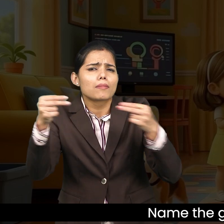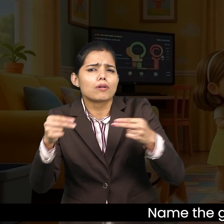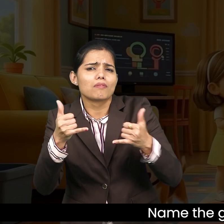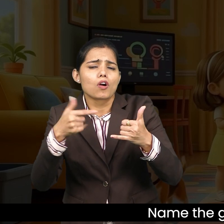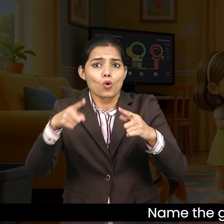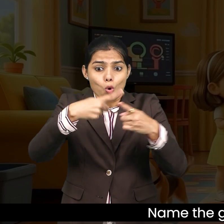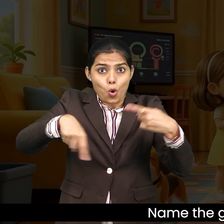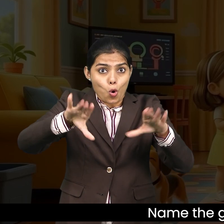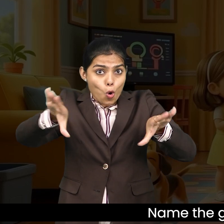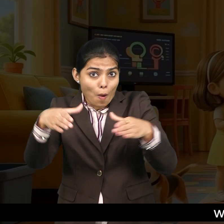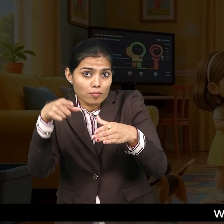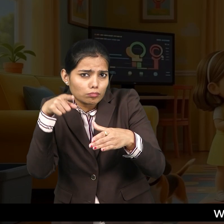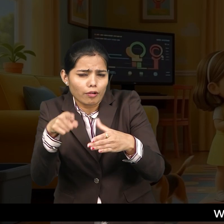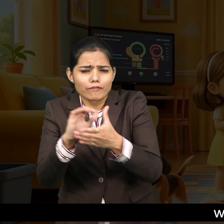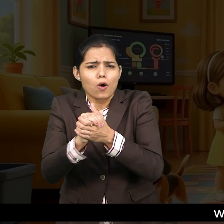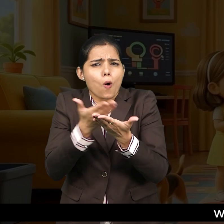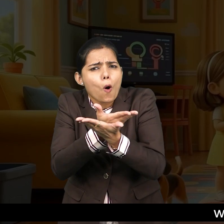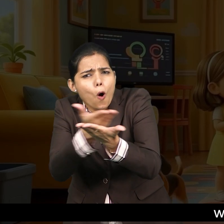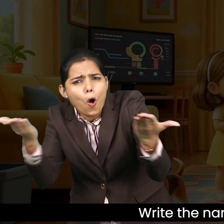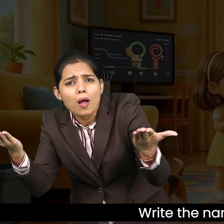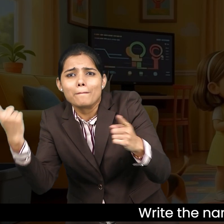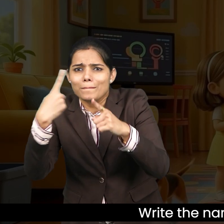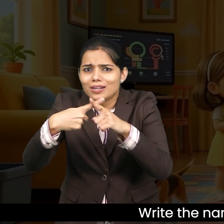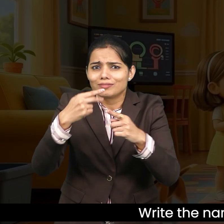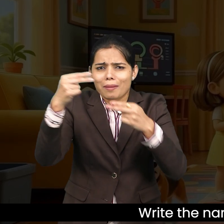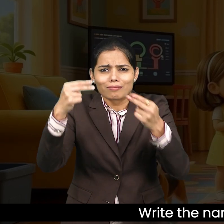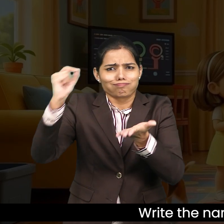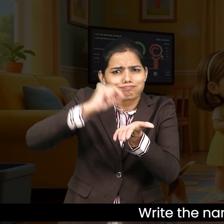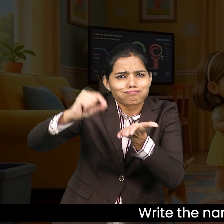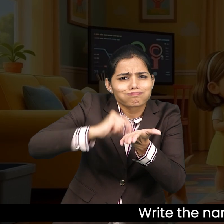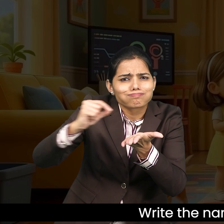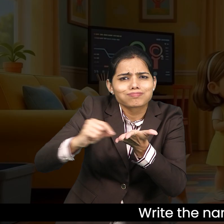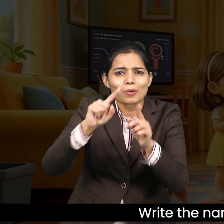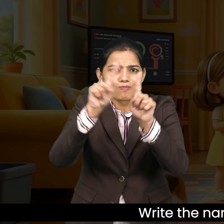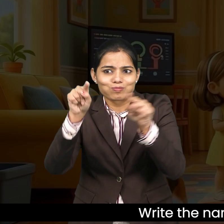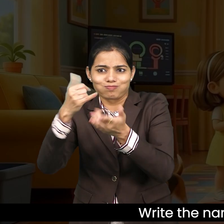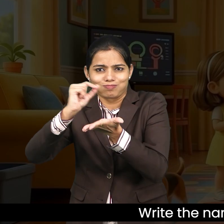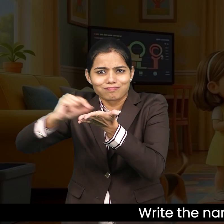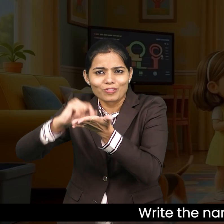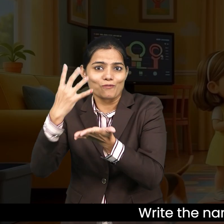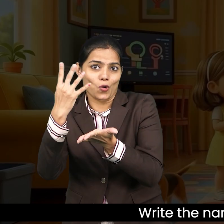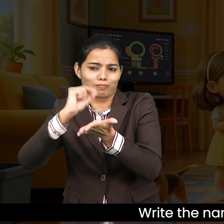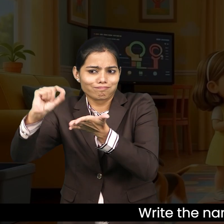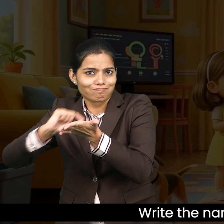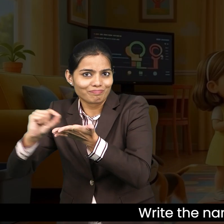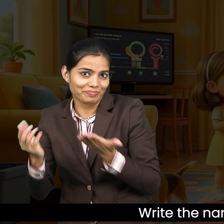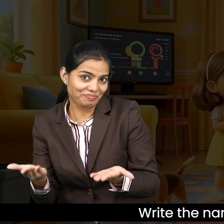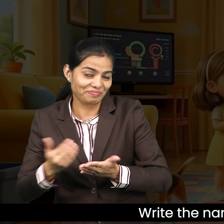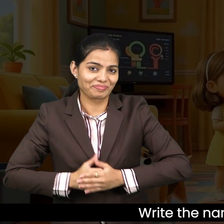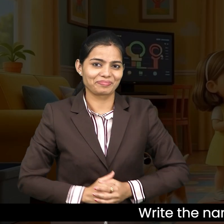Name the games you play in groups with your friends. Write the names of 4 such games here.